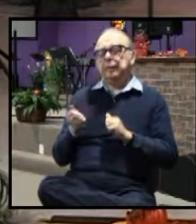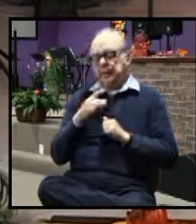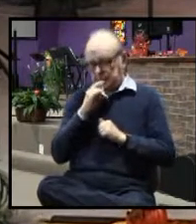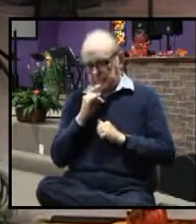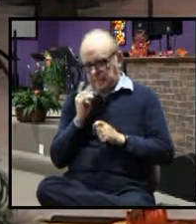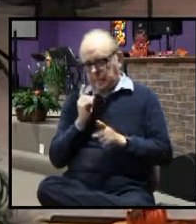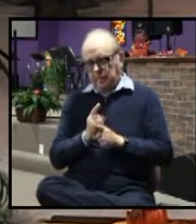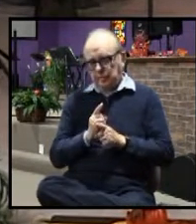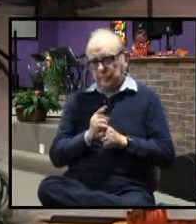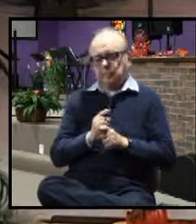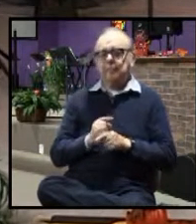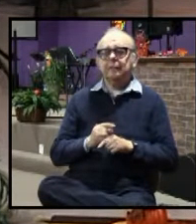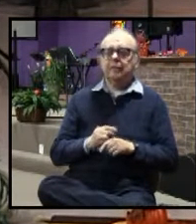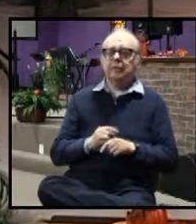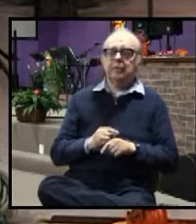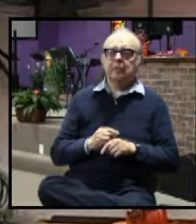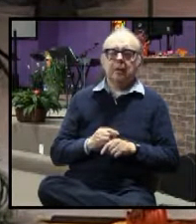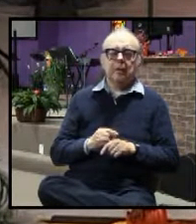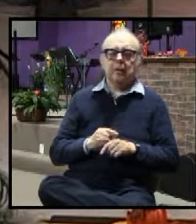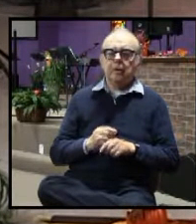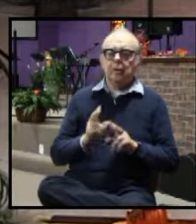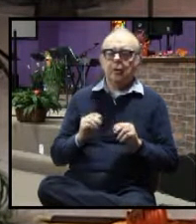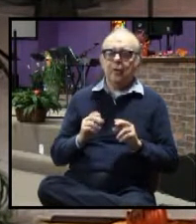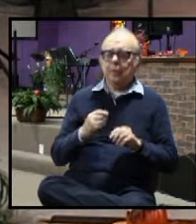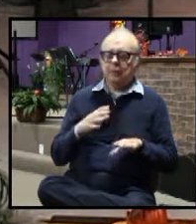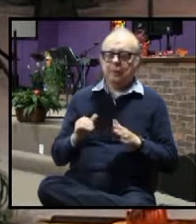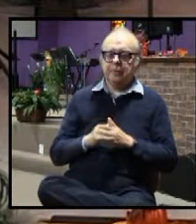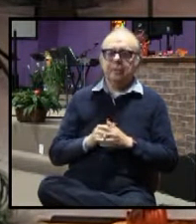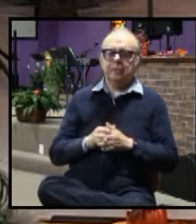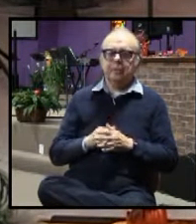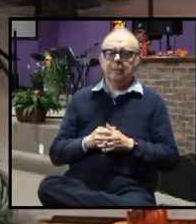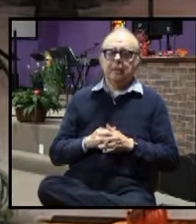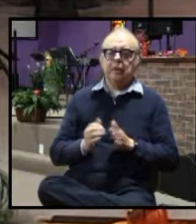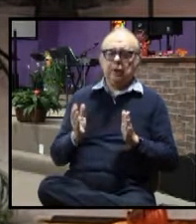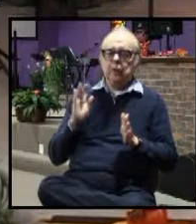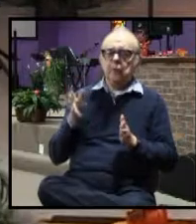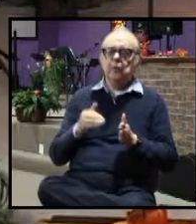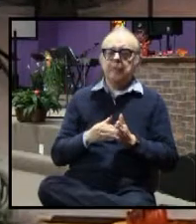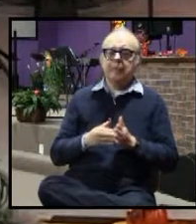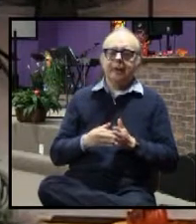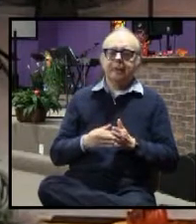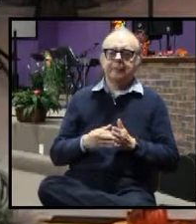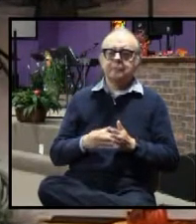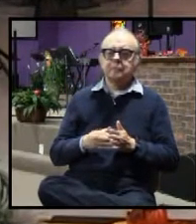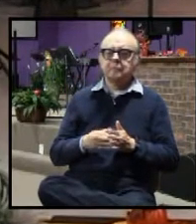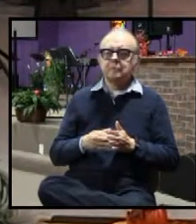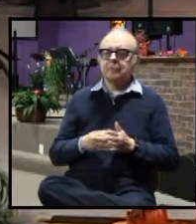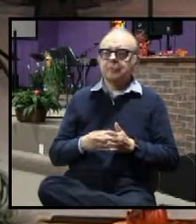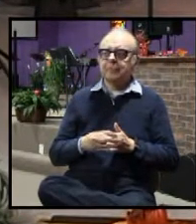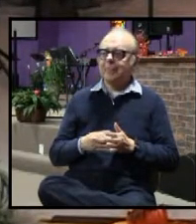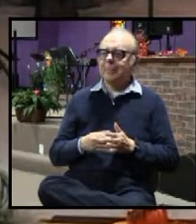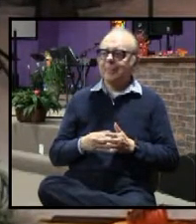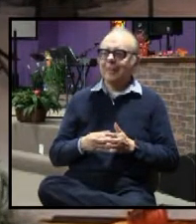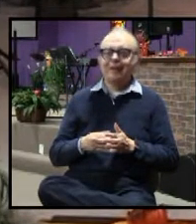him. Yeah, right? Okay, sure. No, you don't. You'll be back.